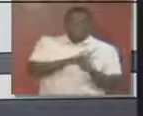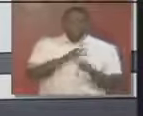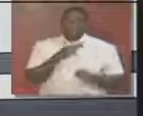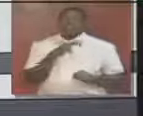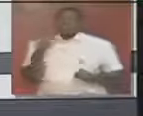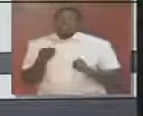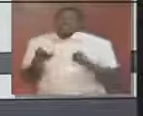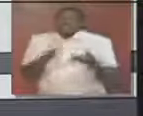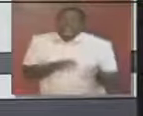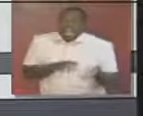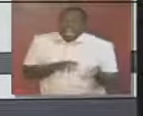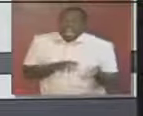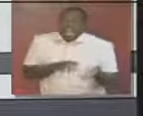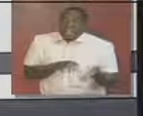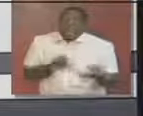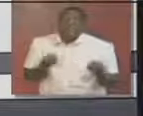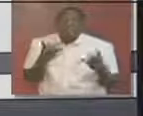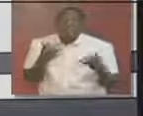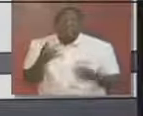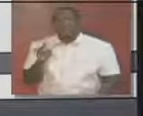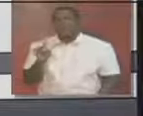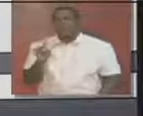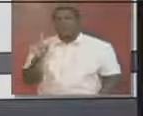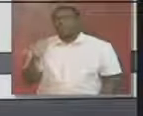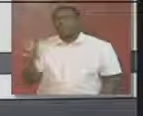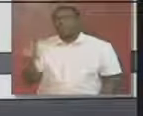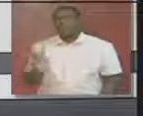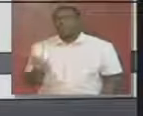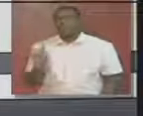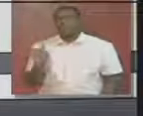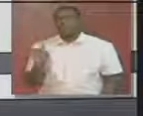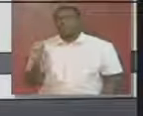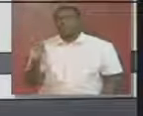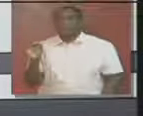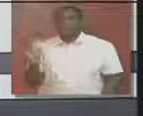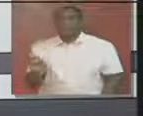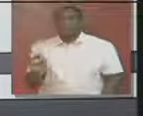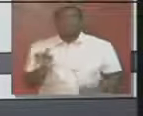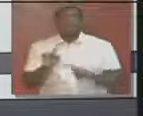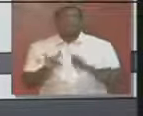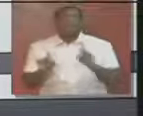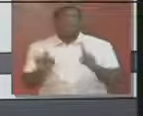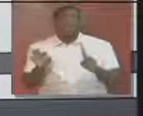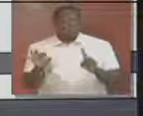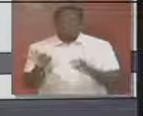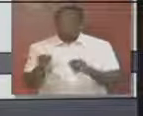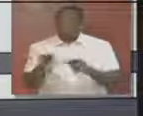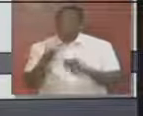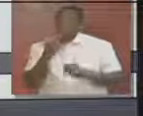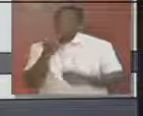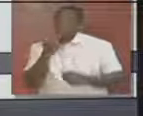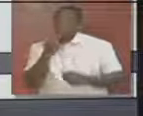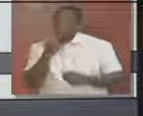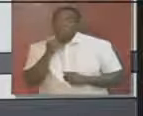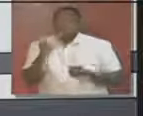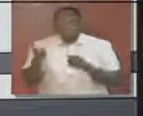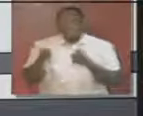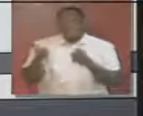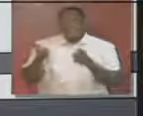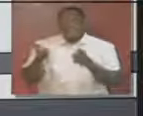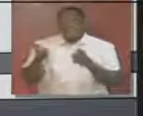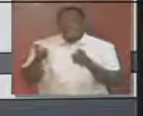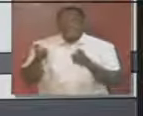your diabetes is poorly controlled, you become COVID infected, then your risk of dying goes up to 11%. And these are